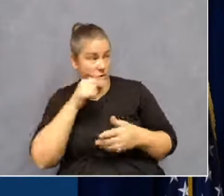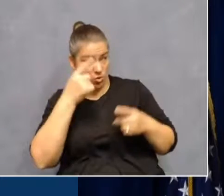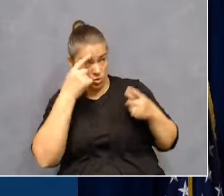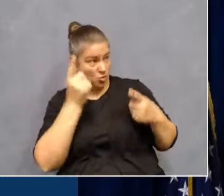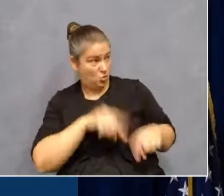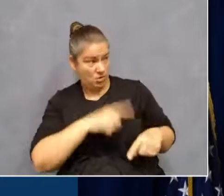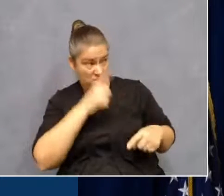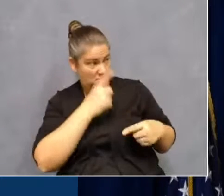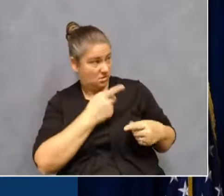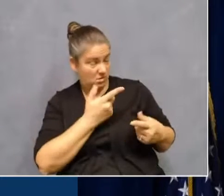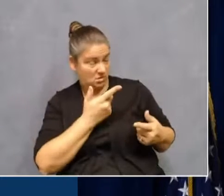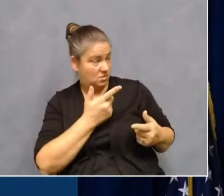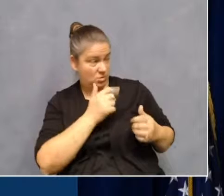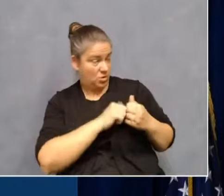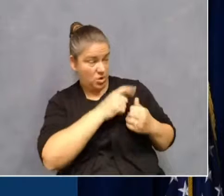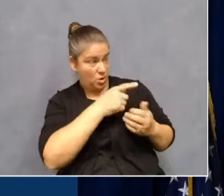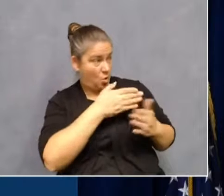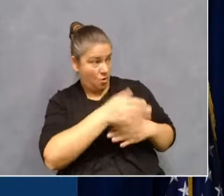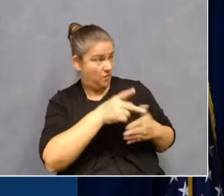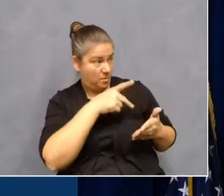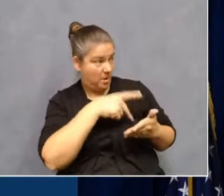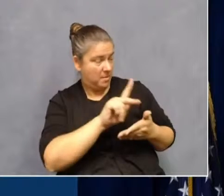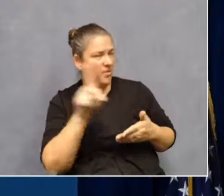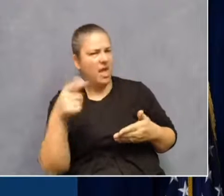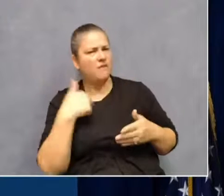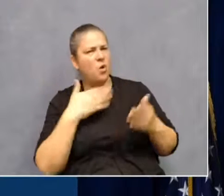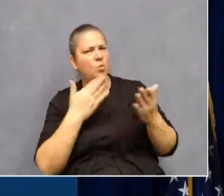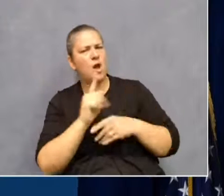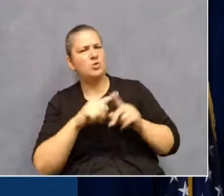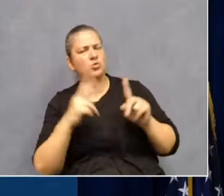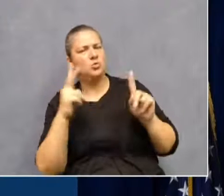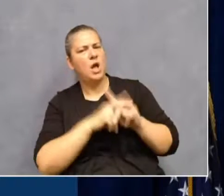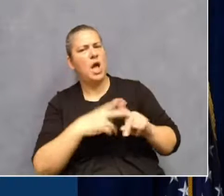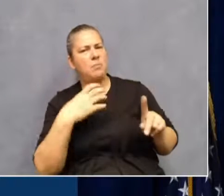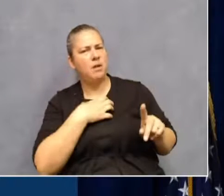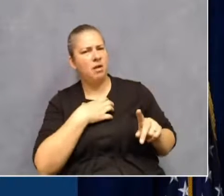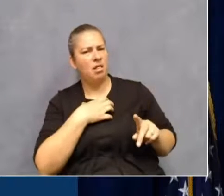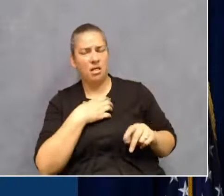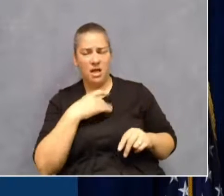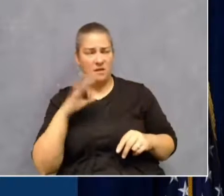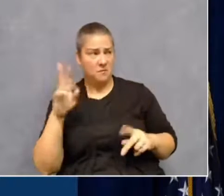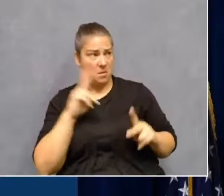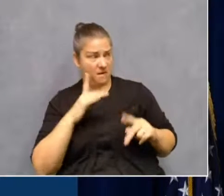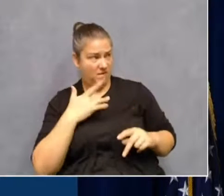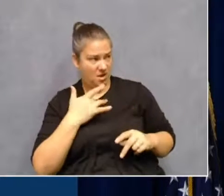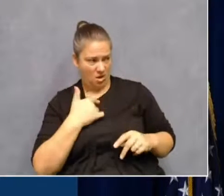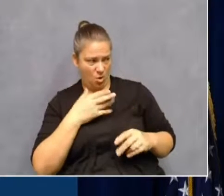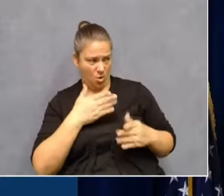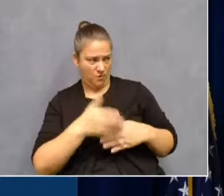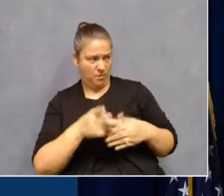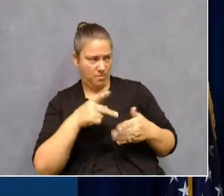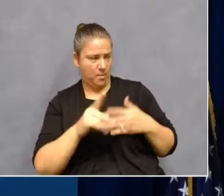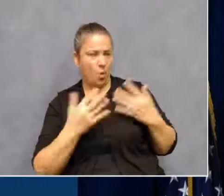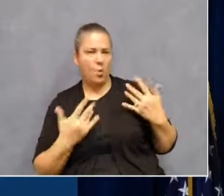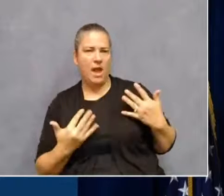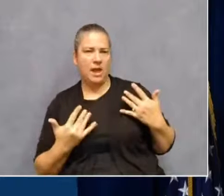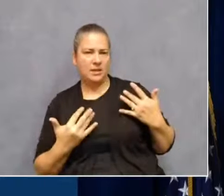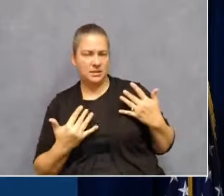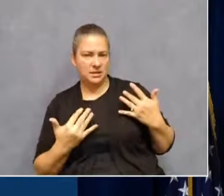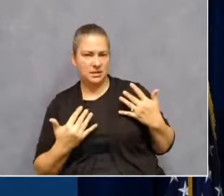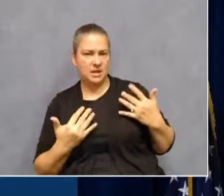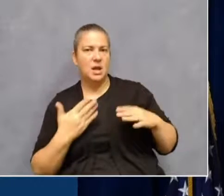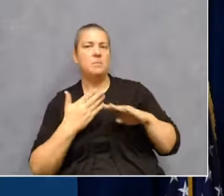determination has the right to appeal. People who believe they've been overpaid should wait for an overpayment determination before